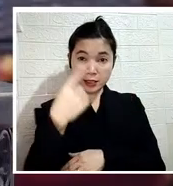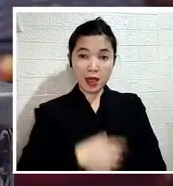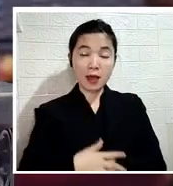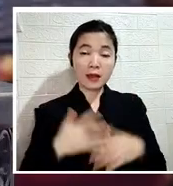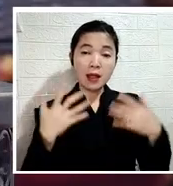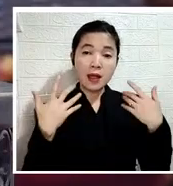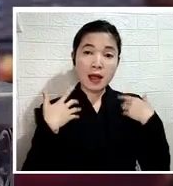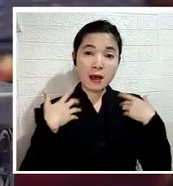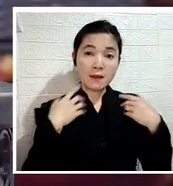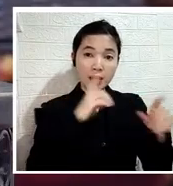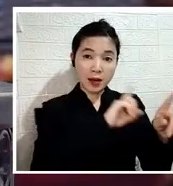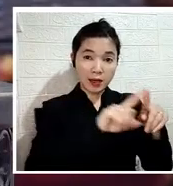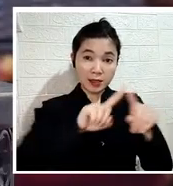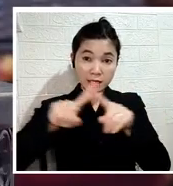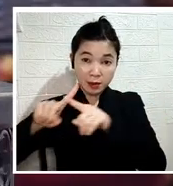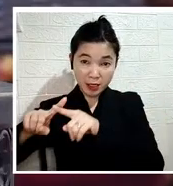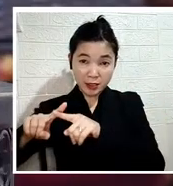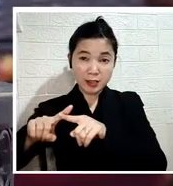callings.